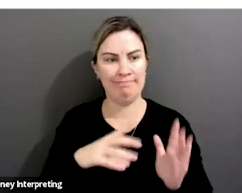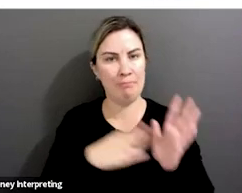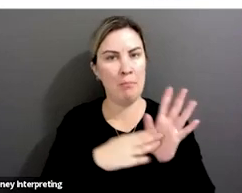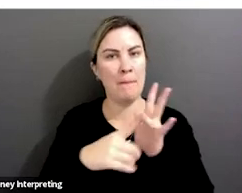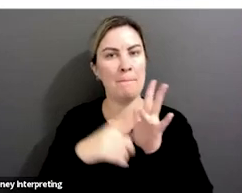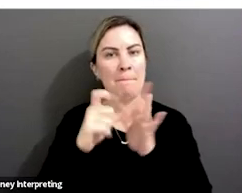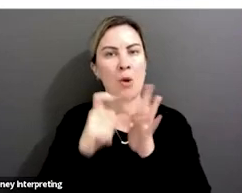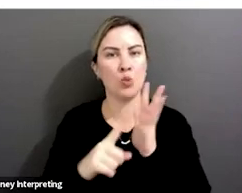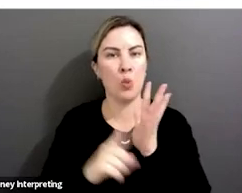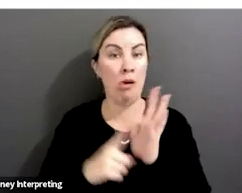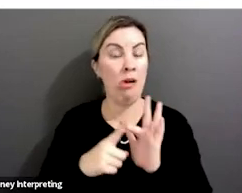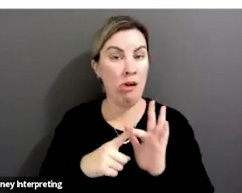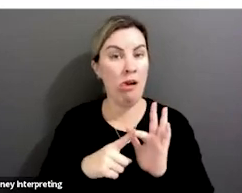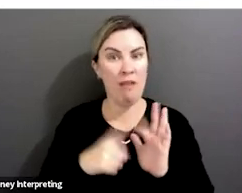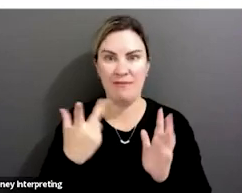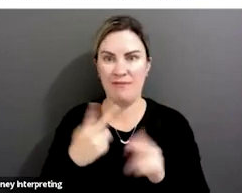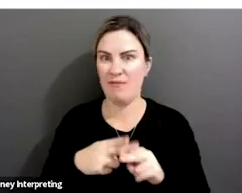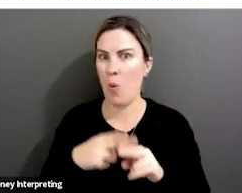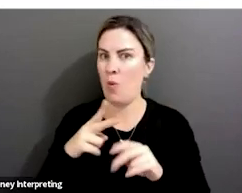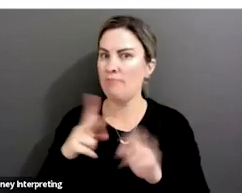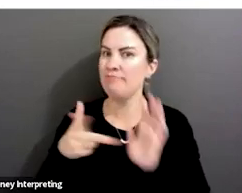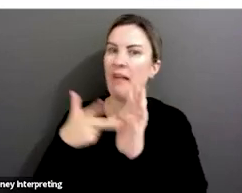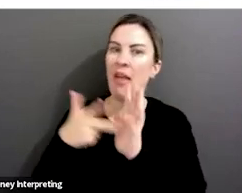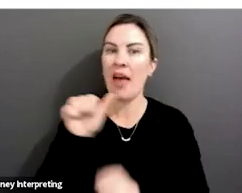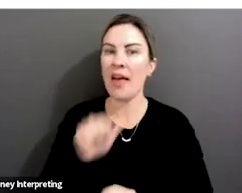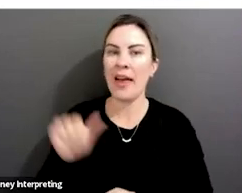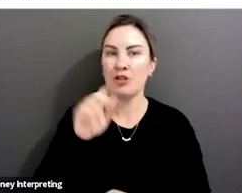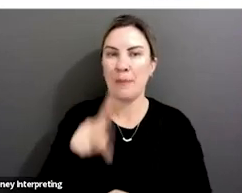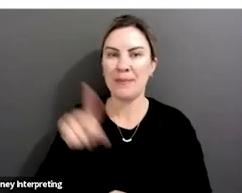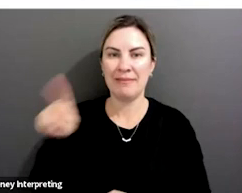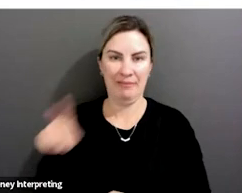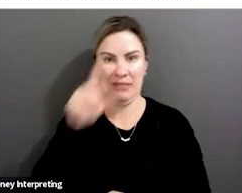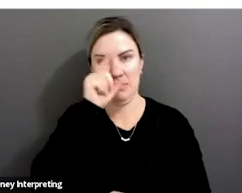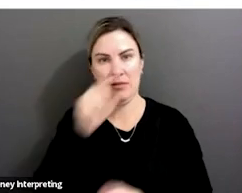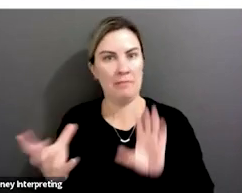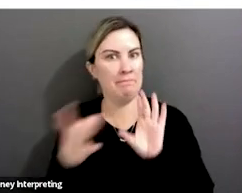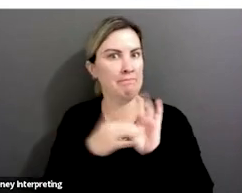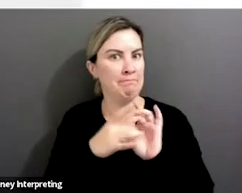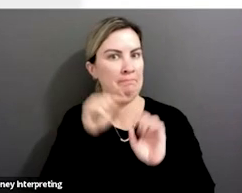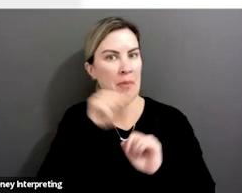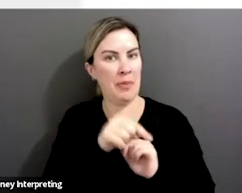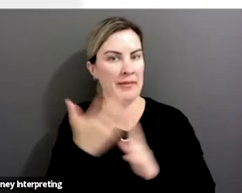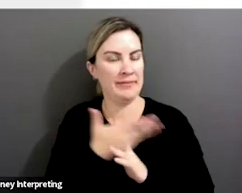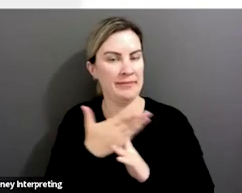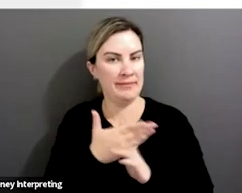our country partners and collaborators to get involved as well. Next slide, please.